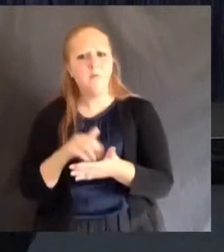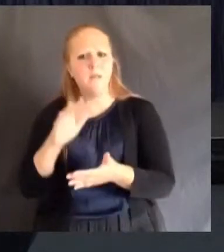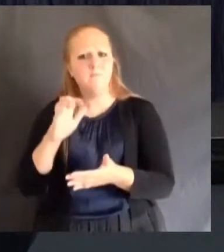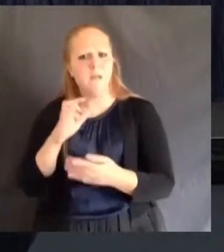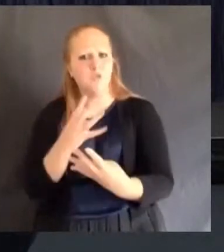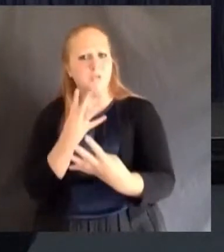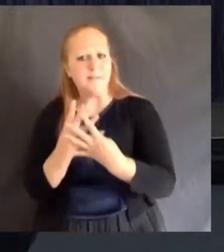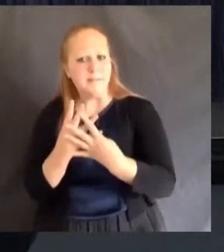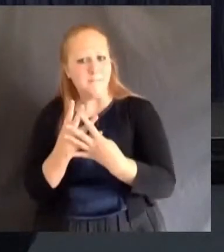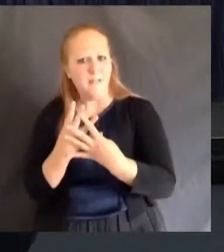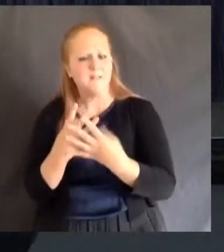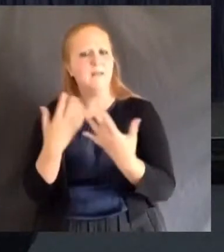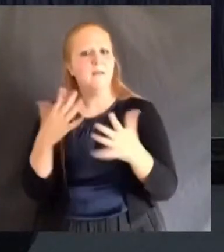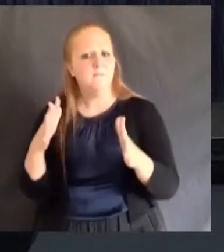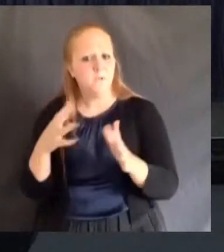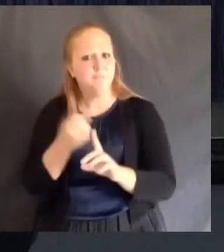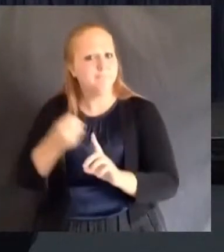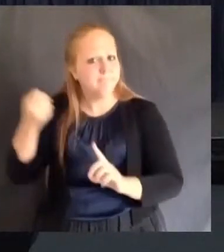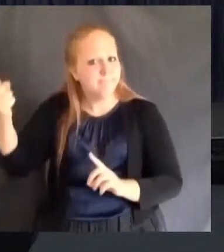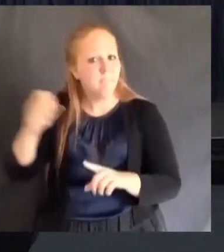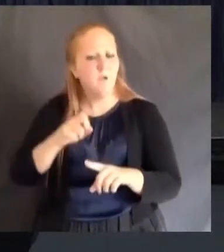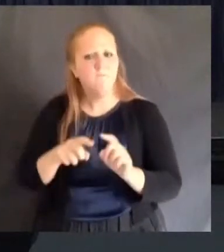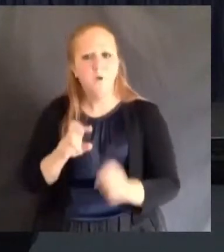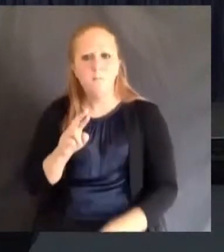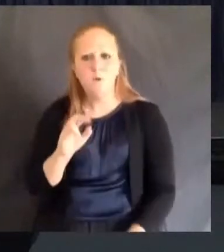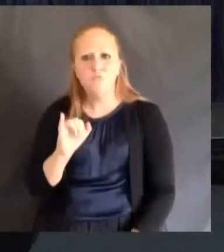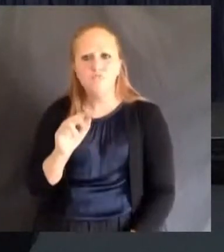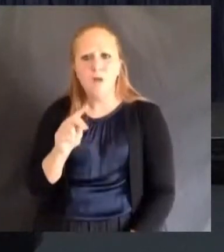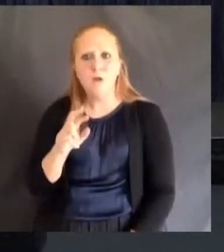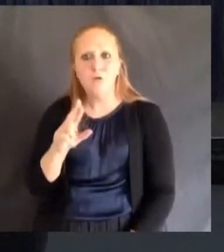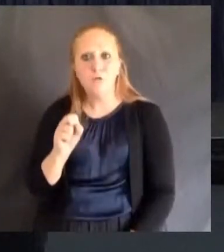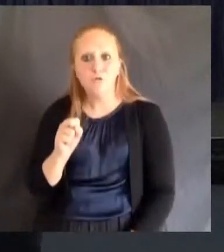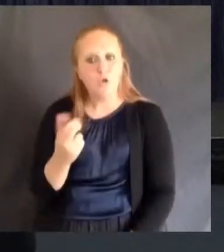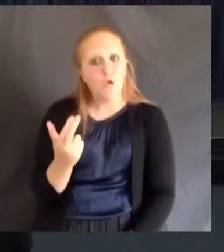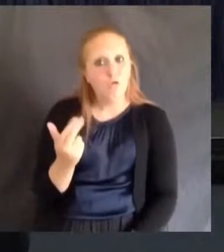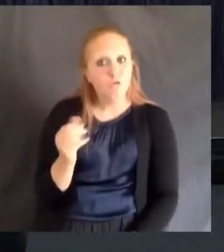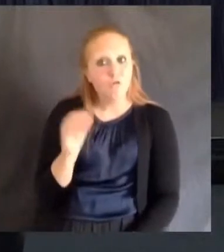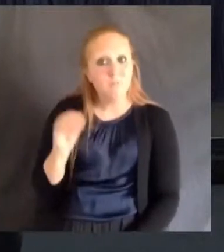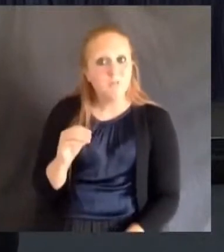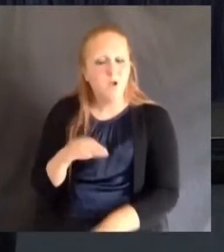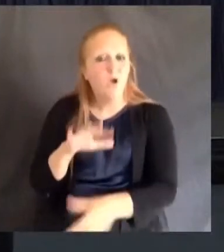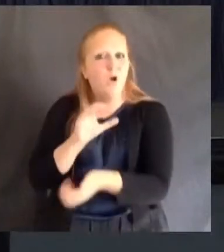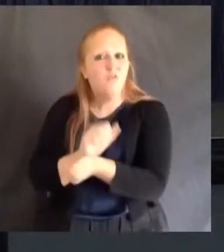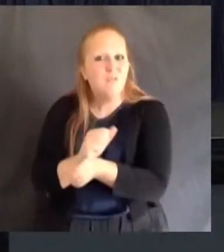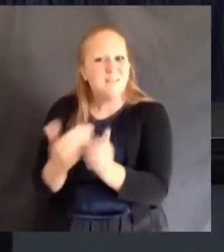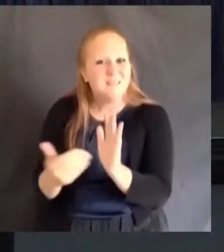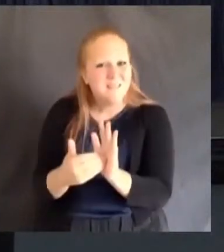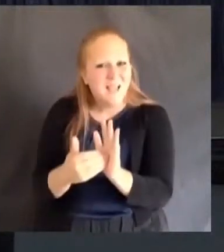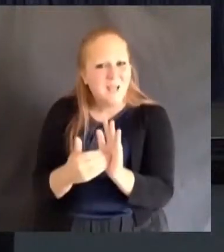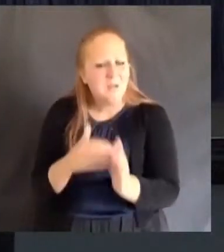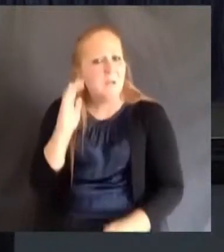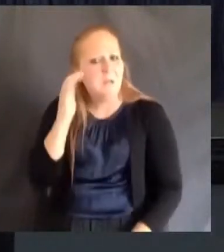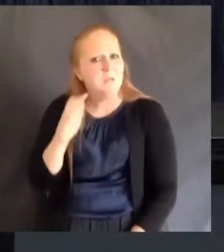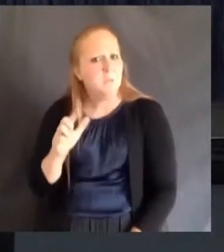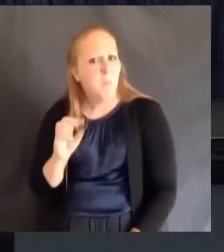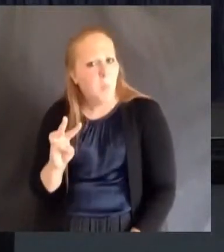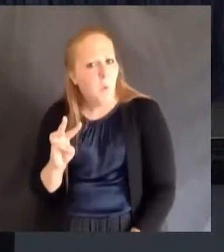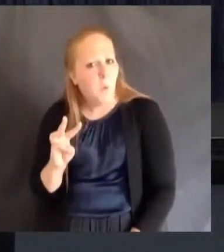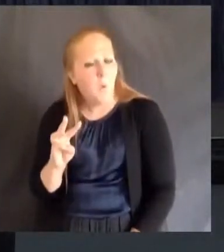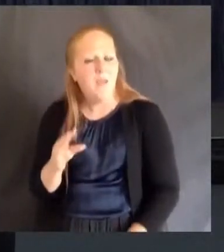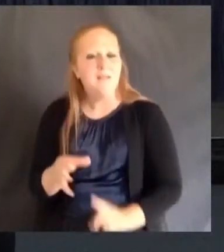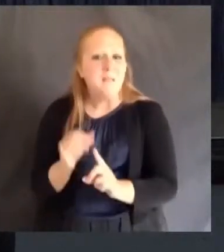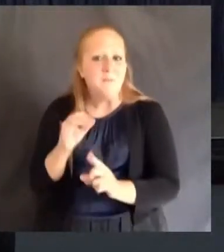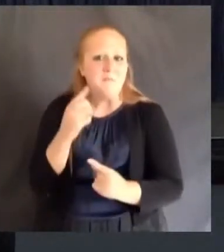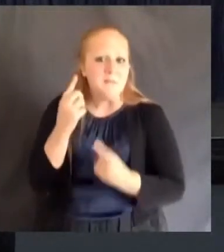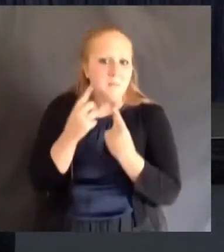from Rikers, and about 13% of them were rearrested, which sounds like a low number unless you're talking about being rearrested for a shooting or